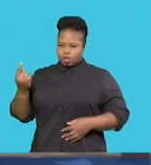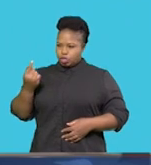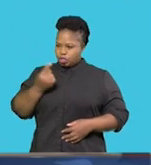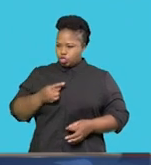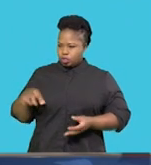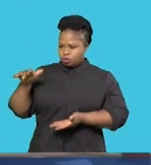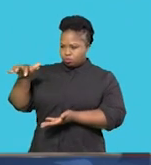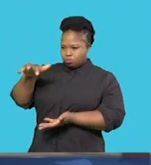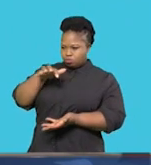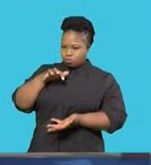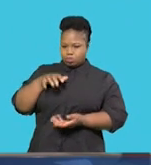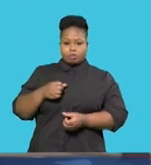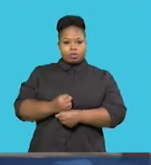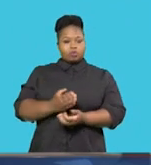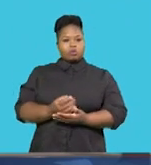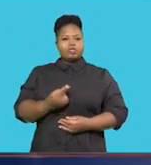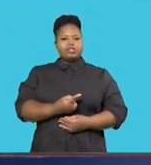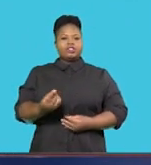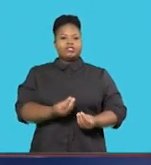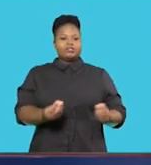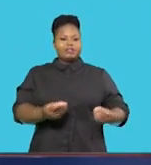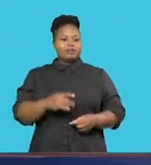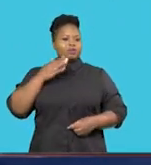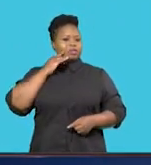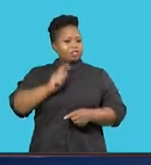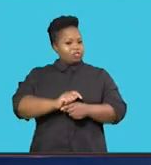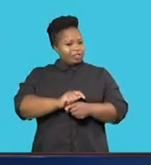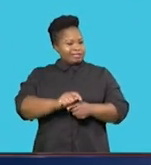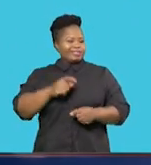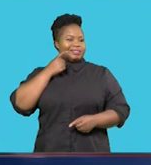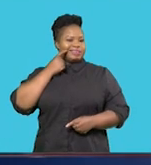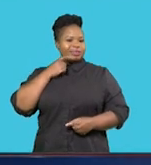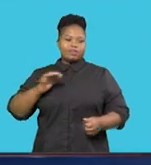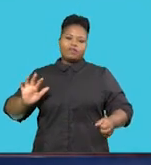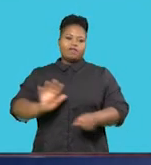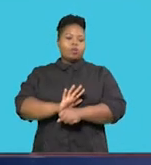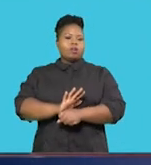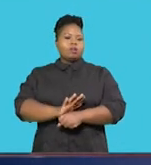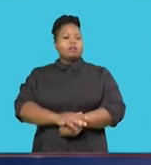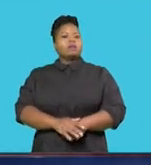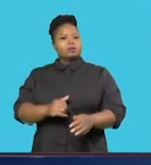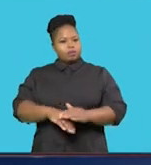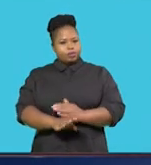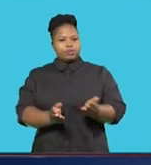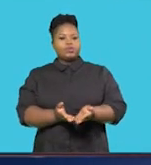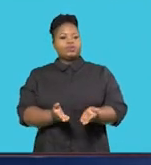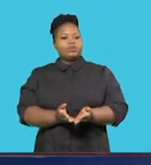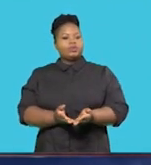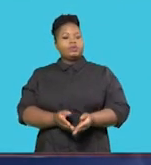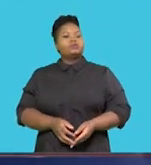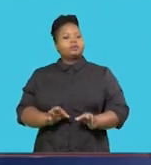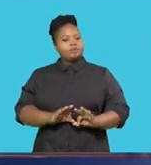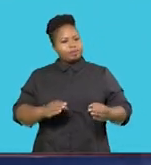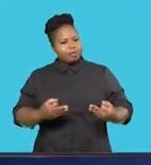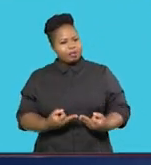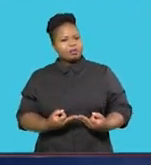all together, and I make sure every child, when they are trained, is provided with a full kit that they can use in school, take to the family,